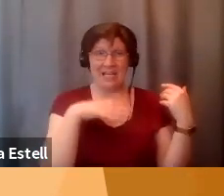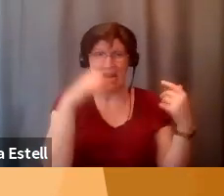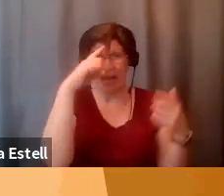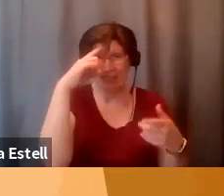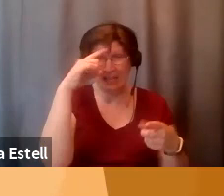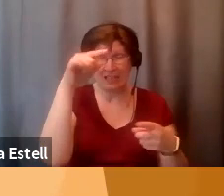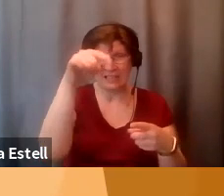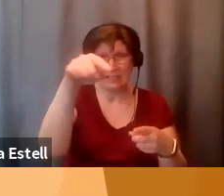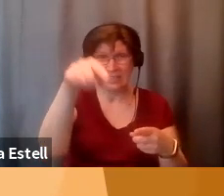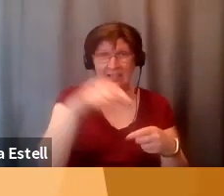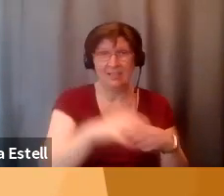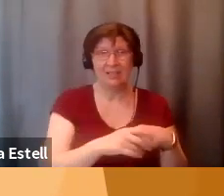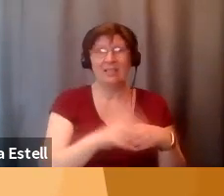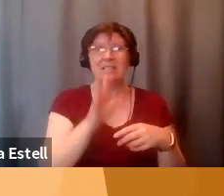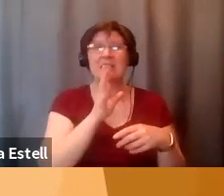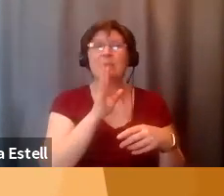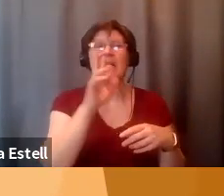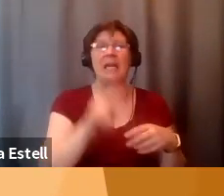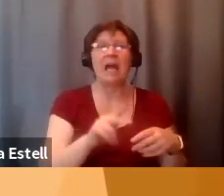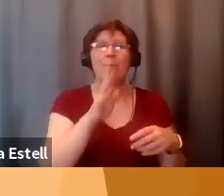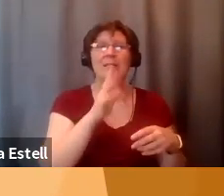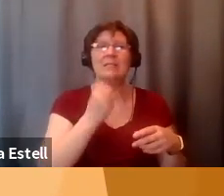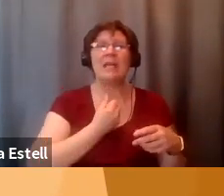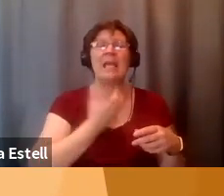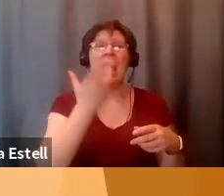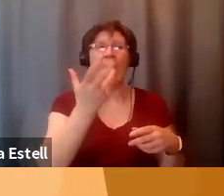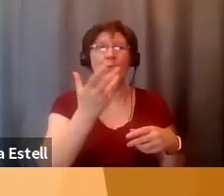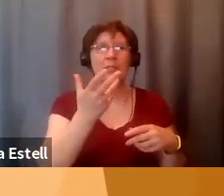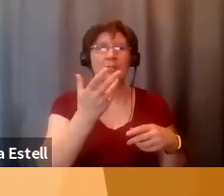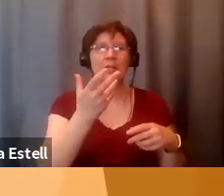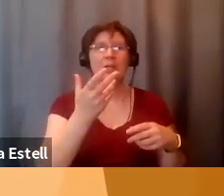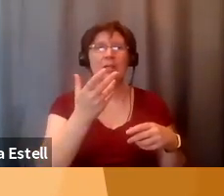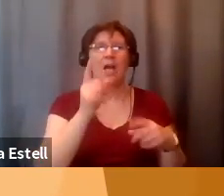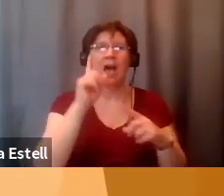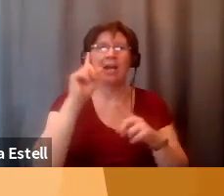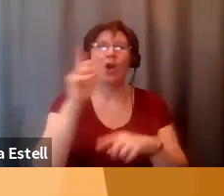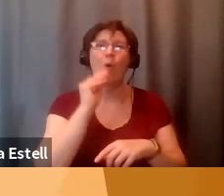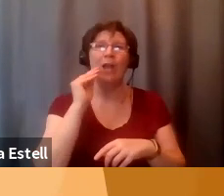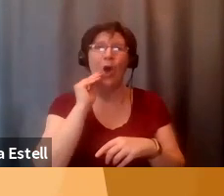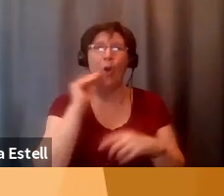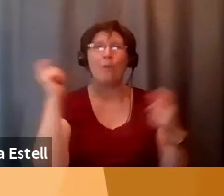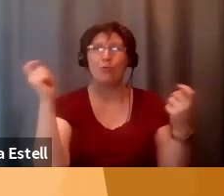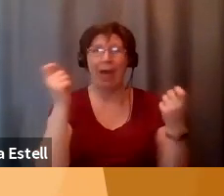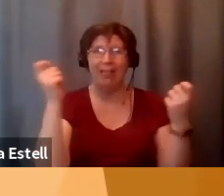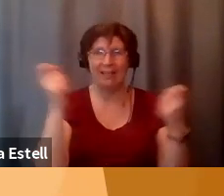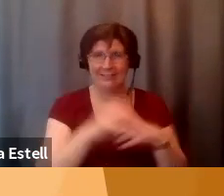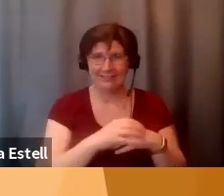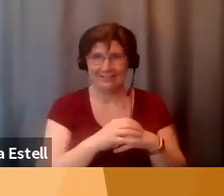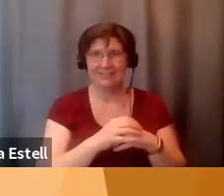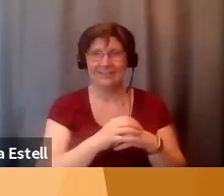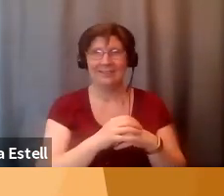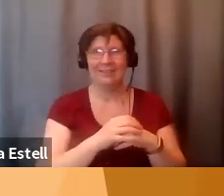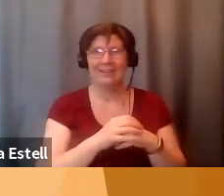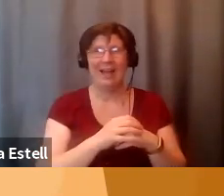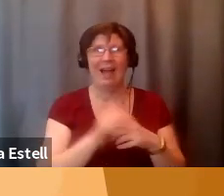believe, speaking up and speaking out at a going home rally.